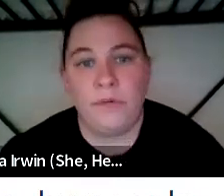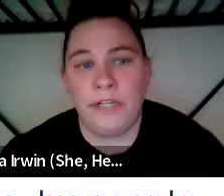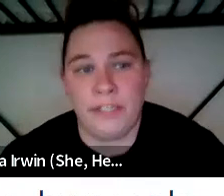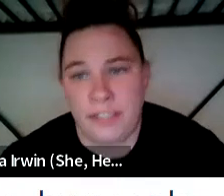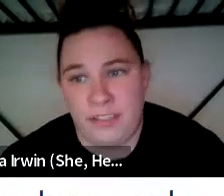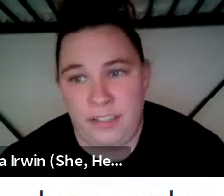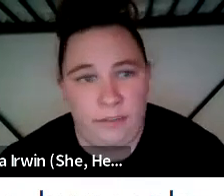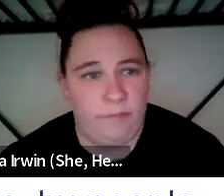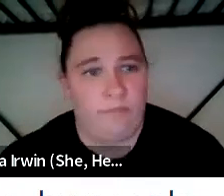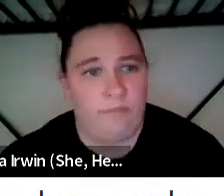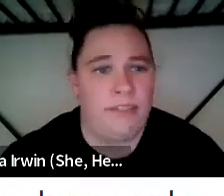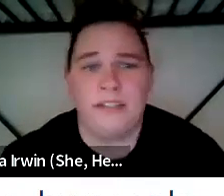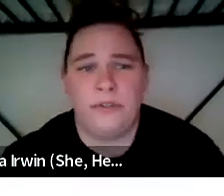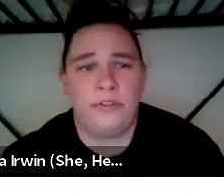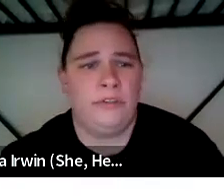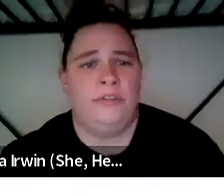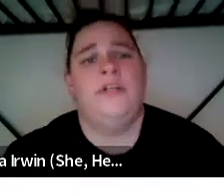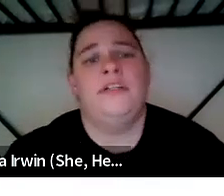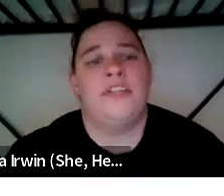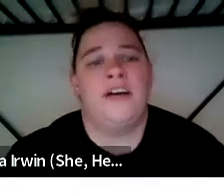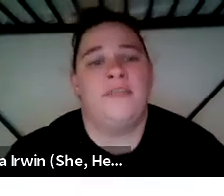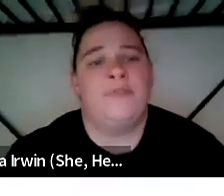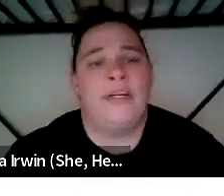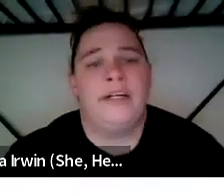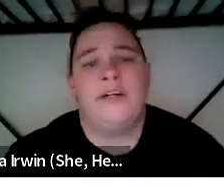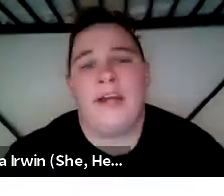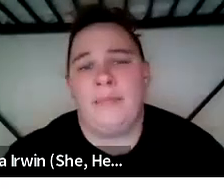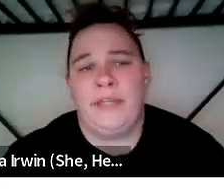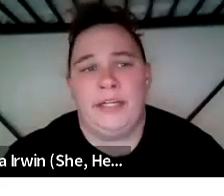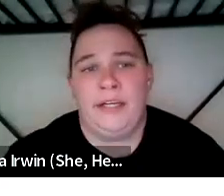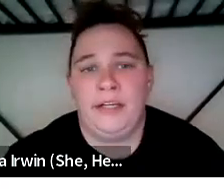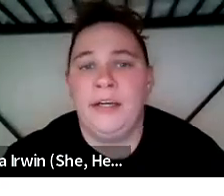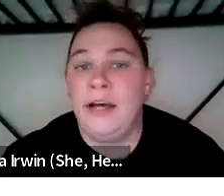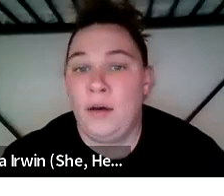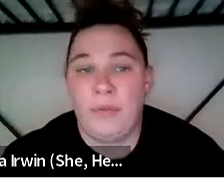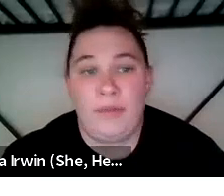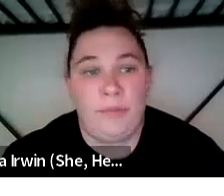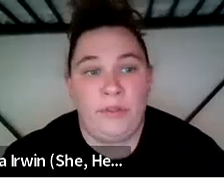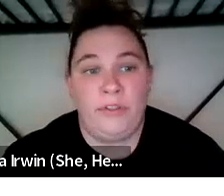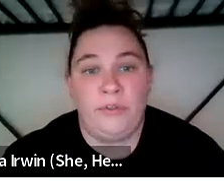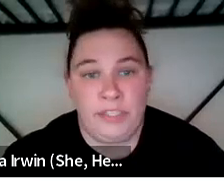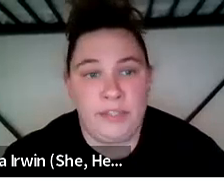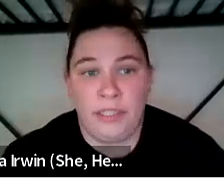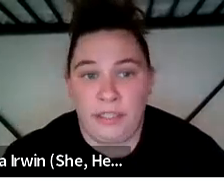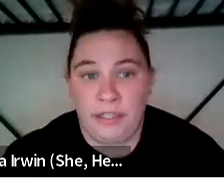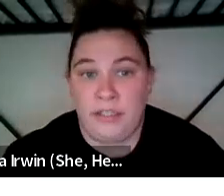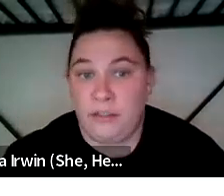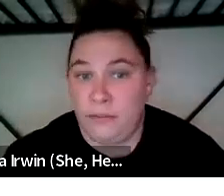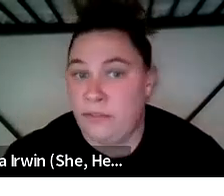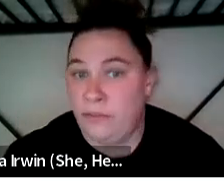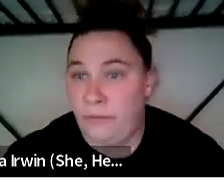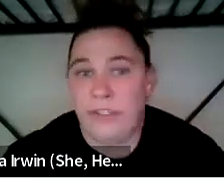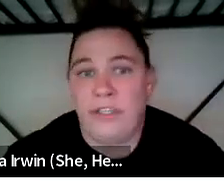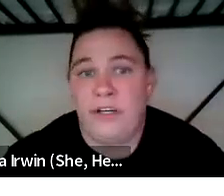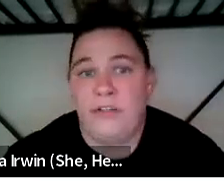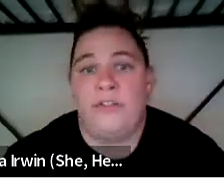So what is AT? AT is a tool, software, or app that can help people with disabilities,